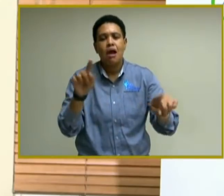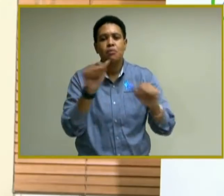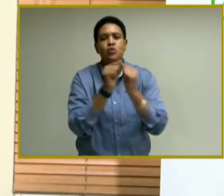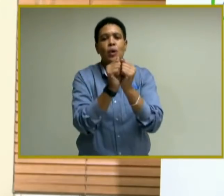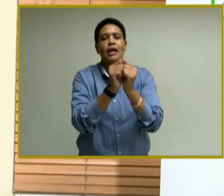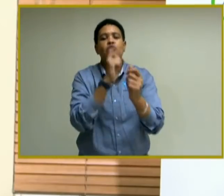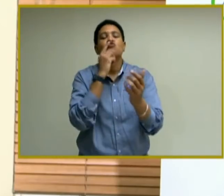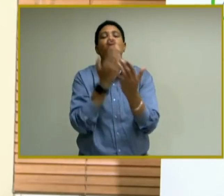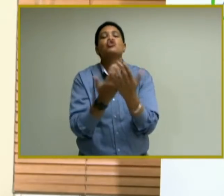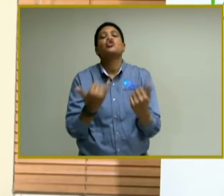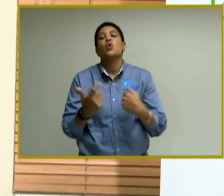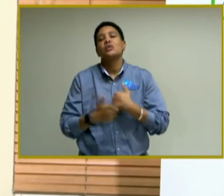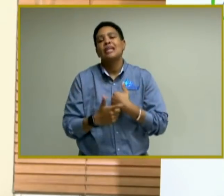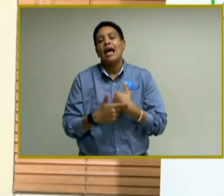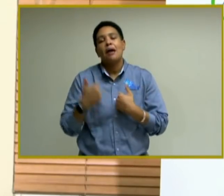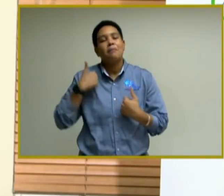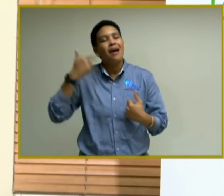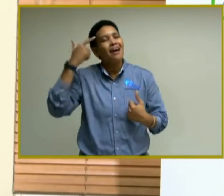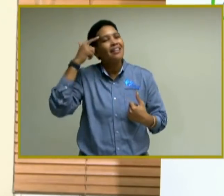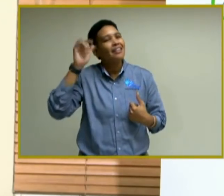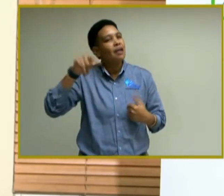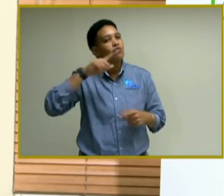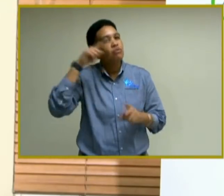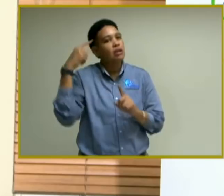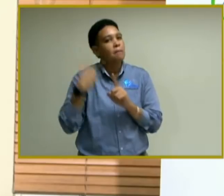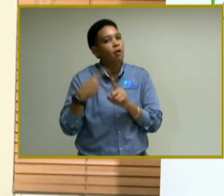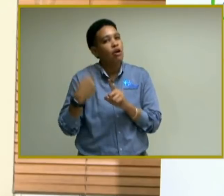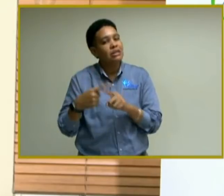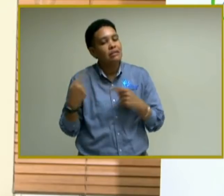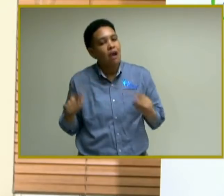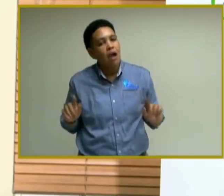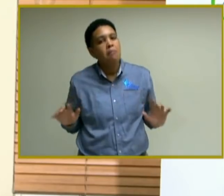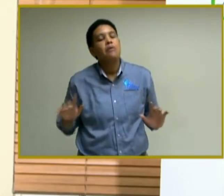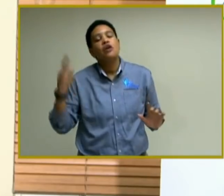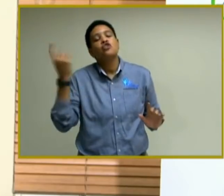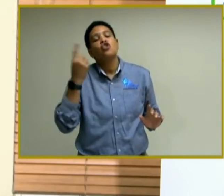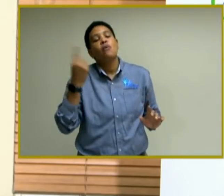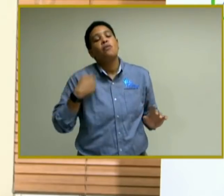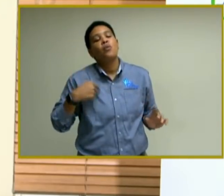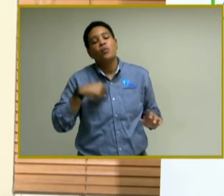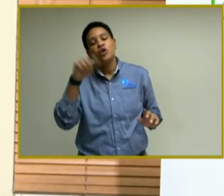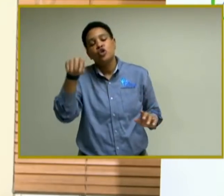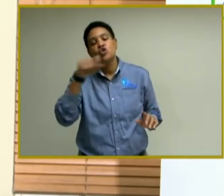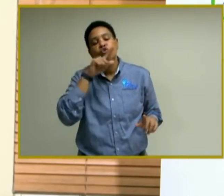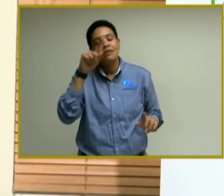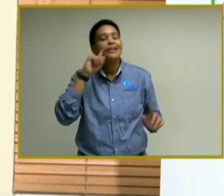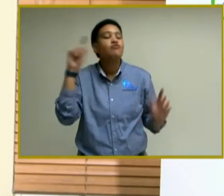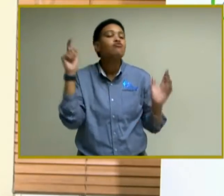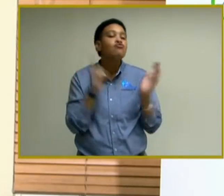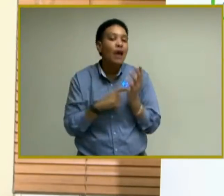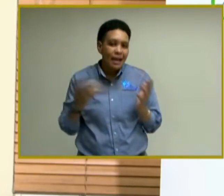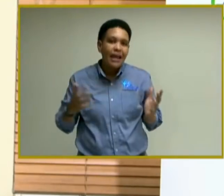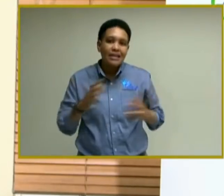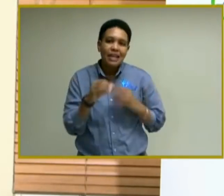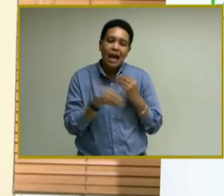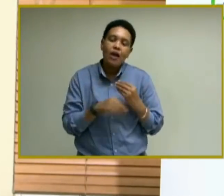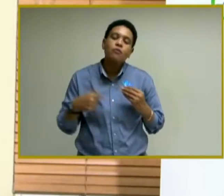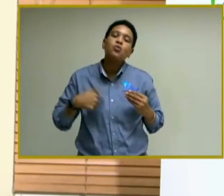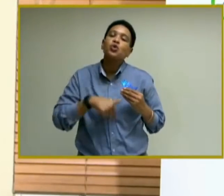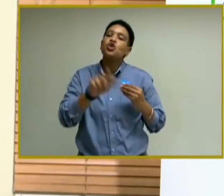to get to this point. And that is a very positive thing, and it's something that we should recognize and we